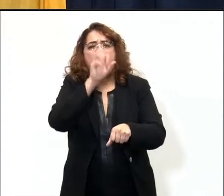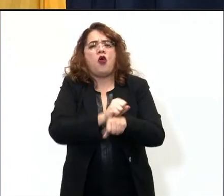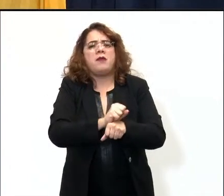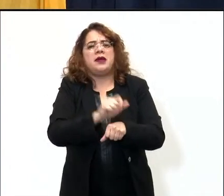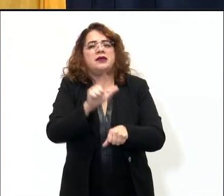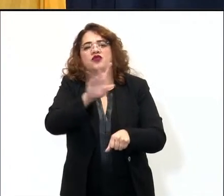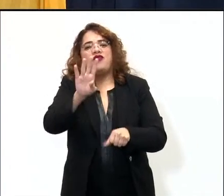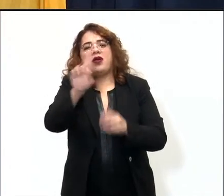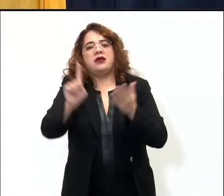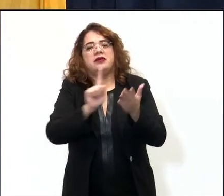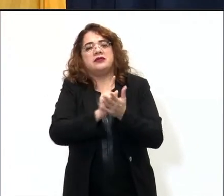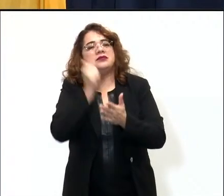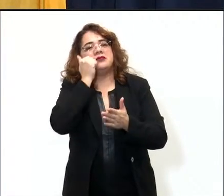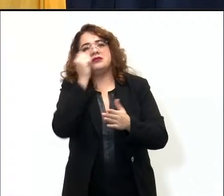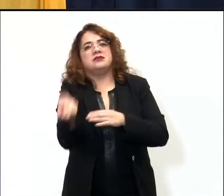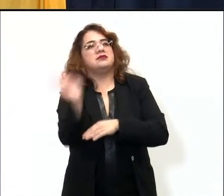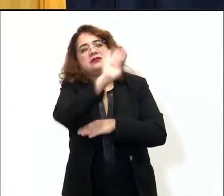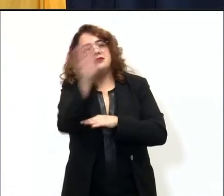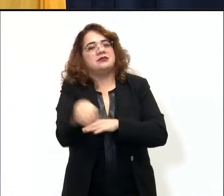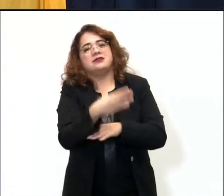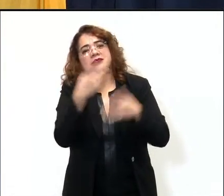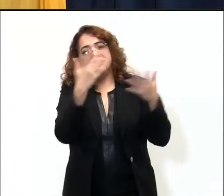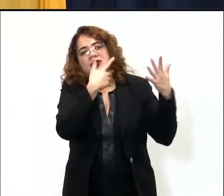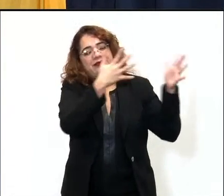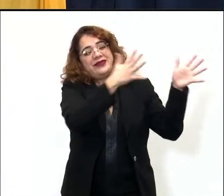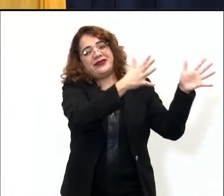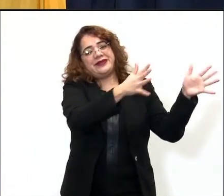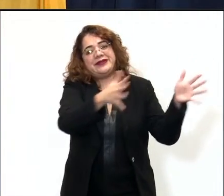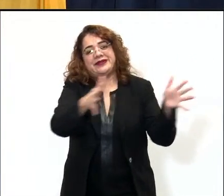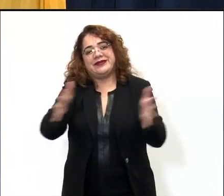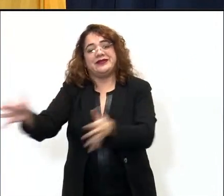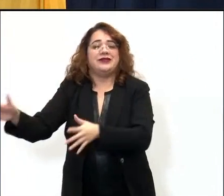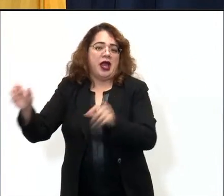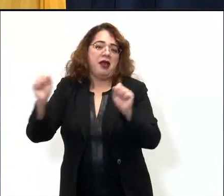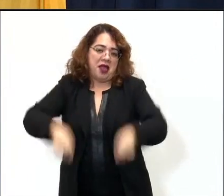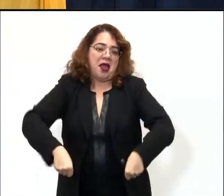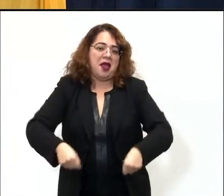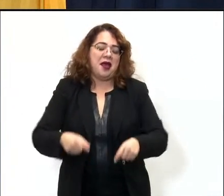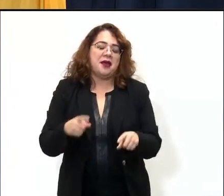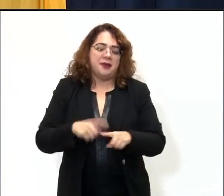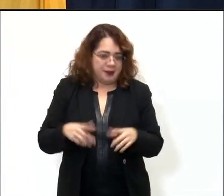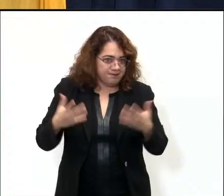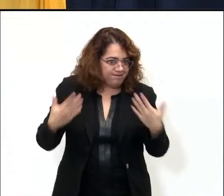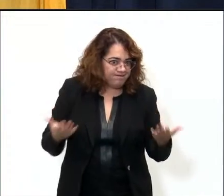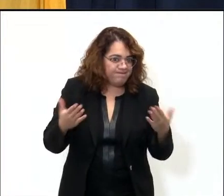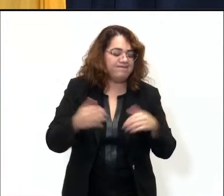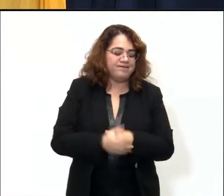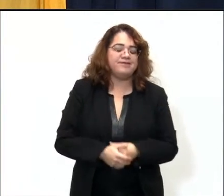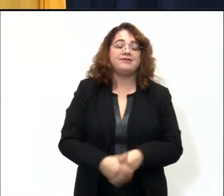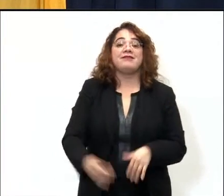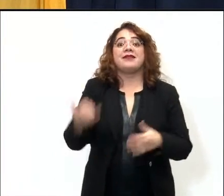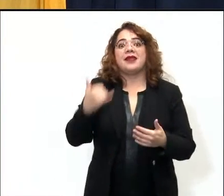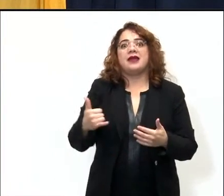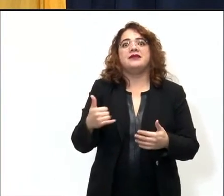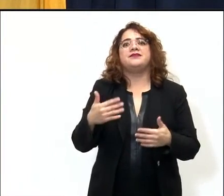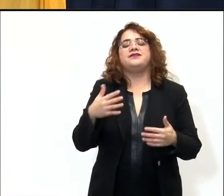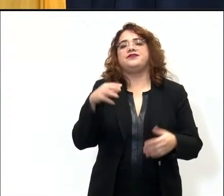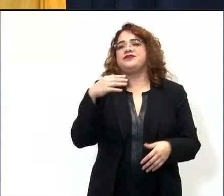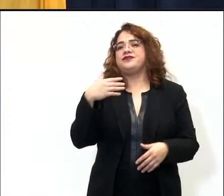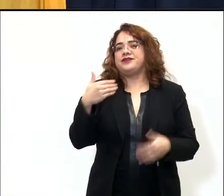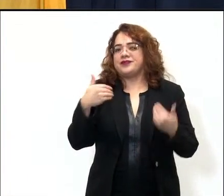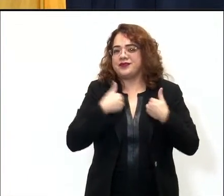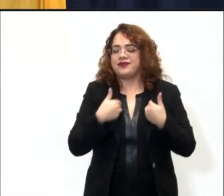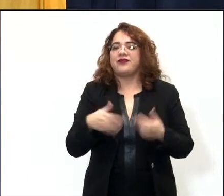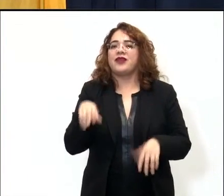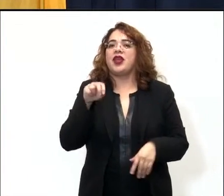So let me transition just to say a brief word about community hospital. After, of